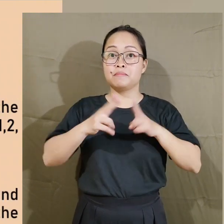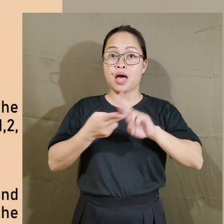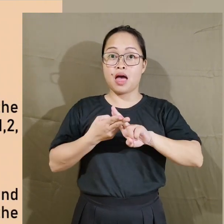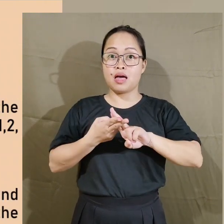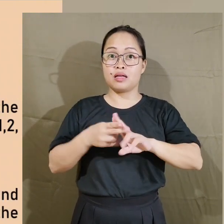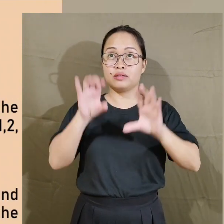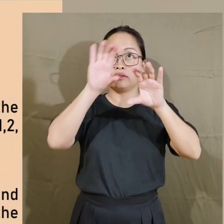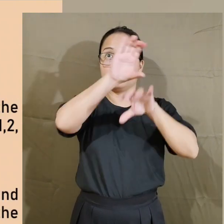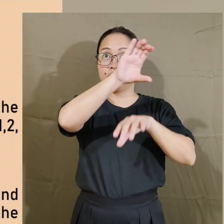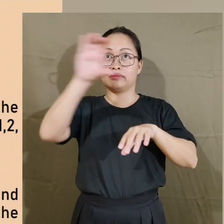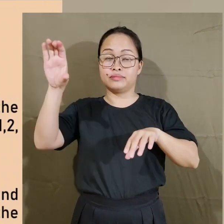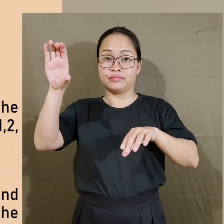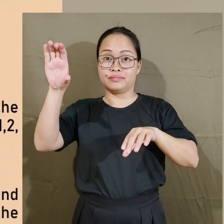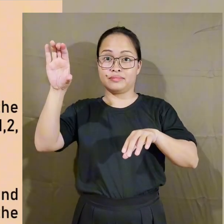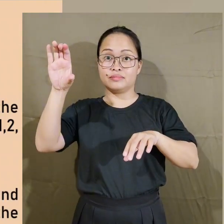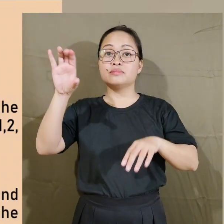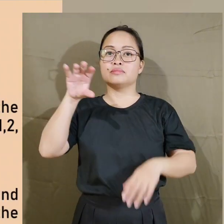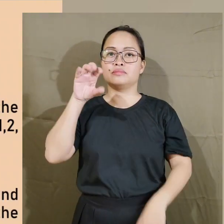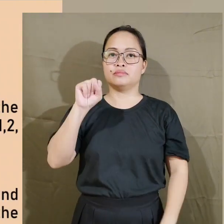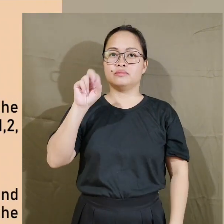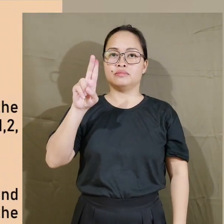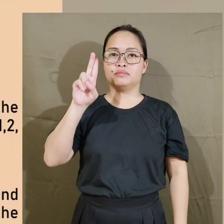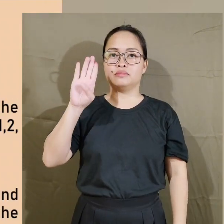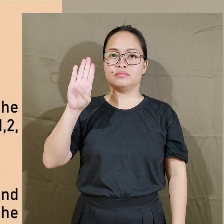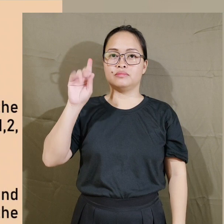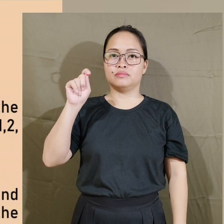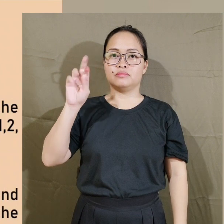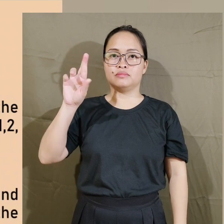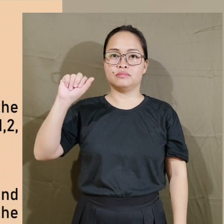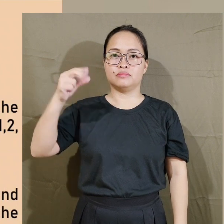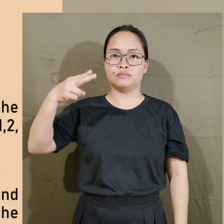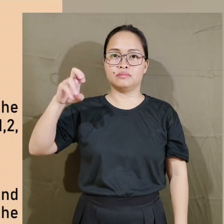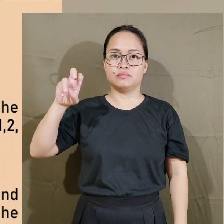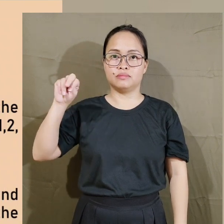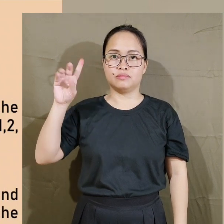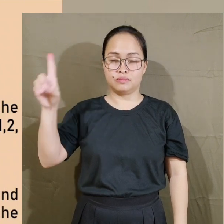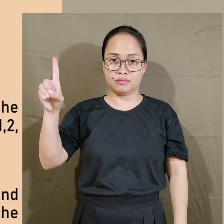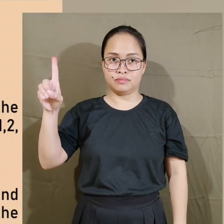subtracted from the minuend is called the subtrahend.